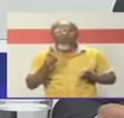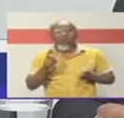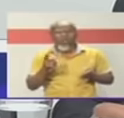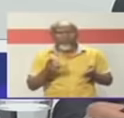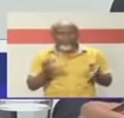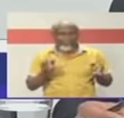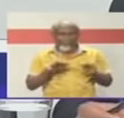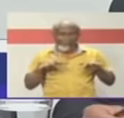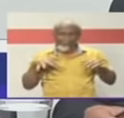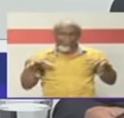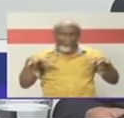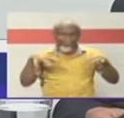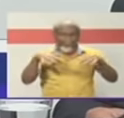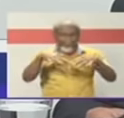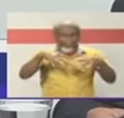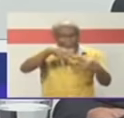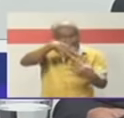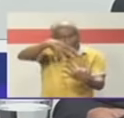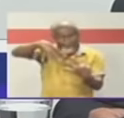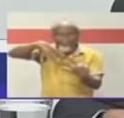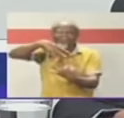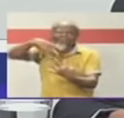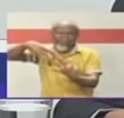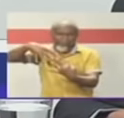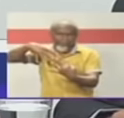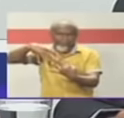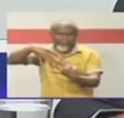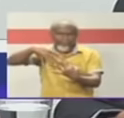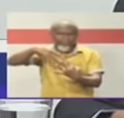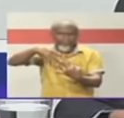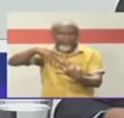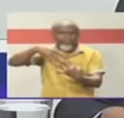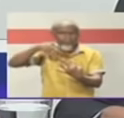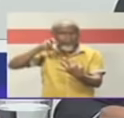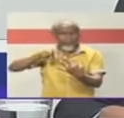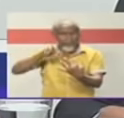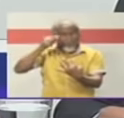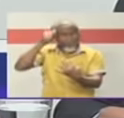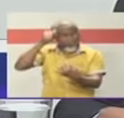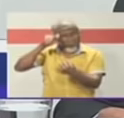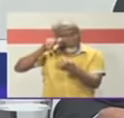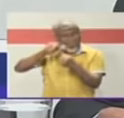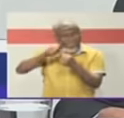It is my duty to bring to the national attention 2 cases of gatherings